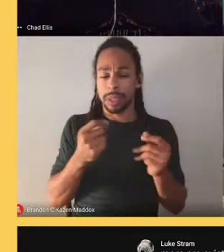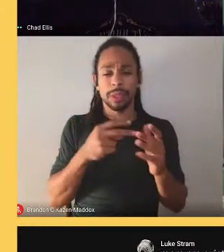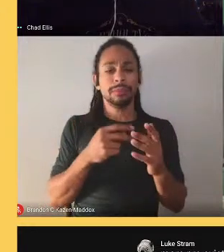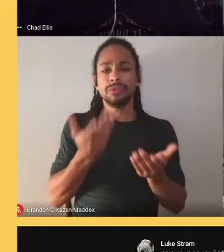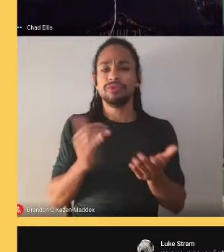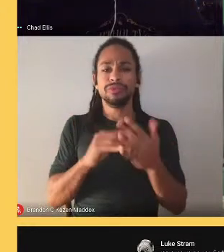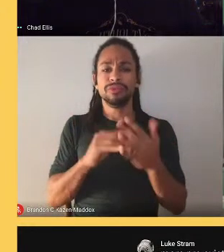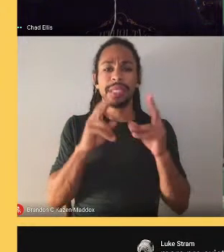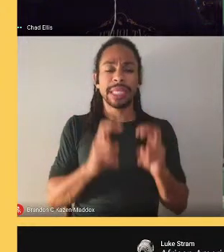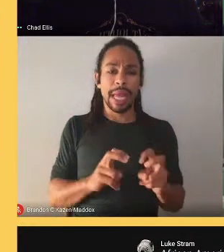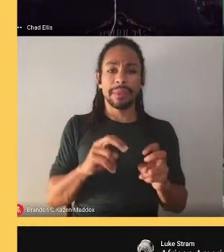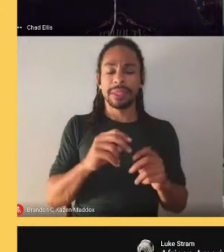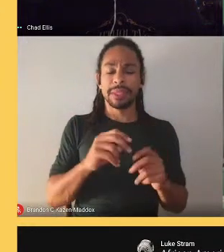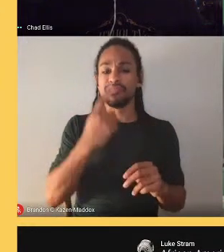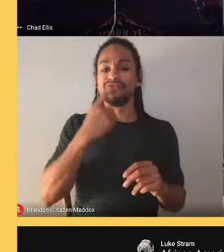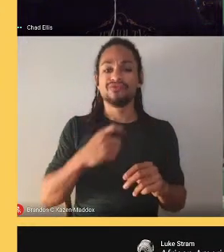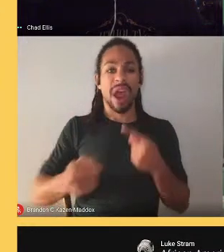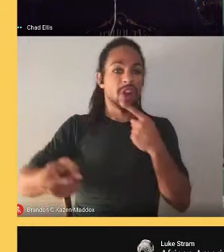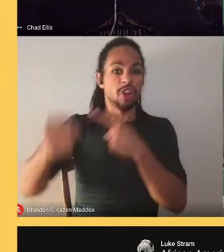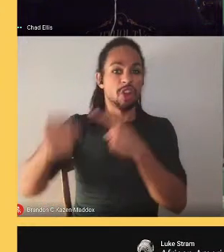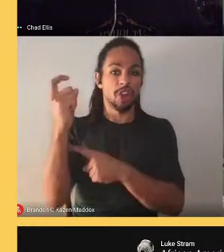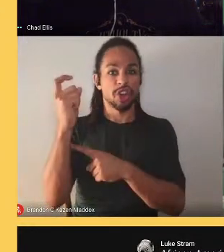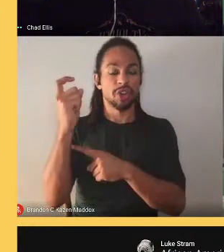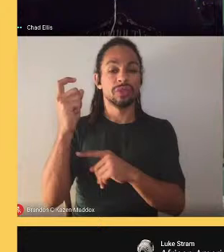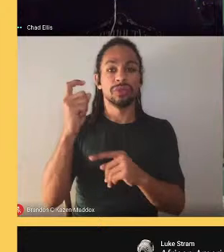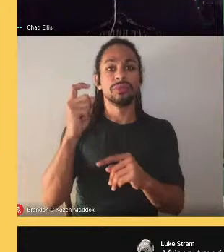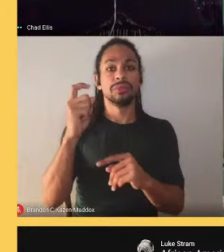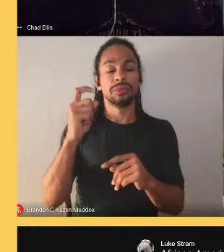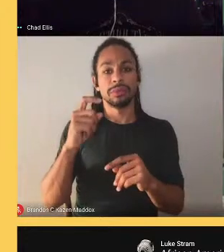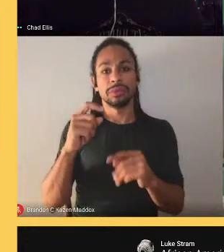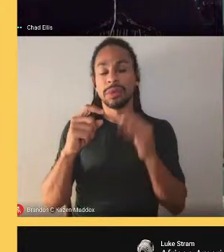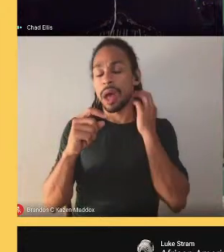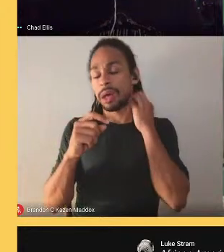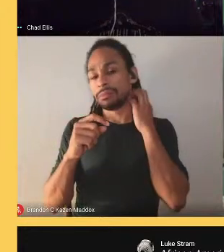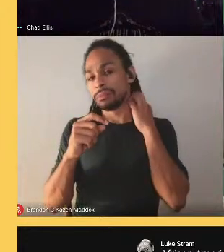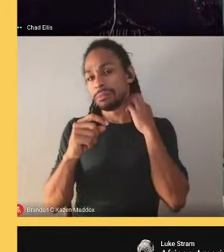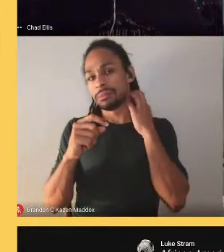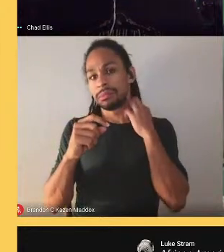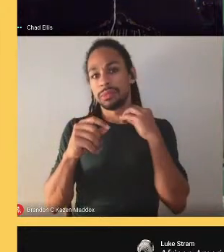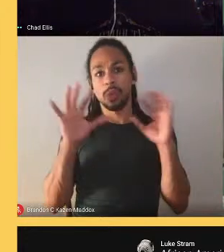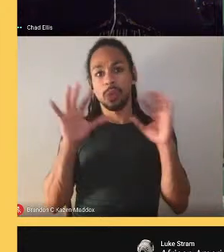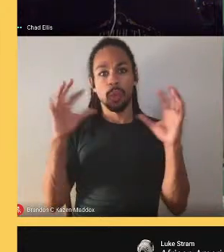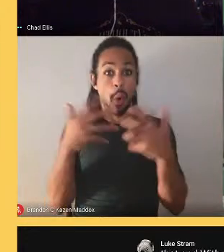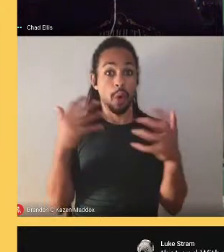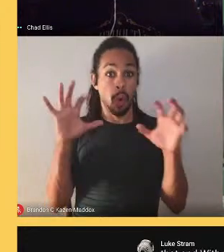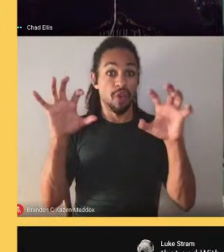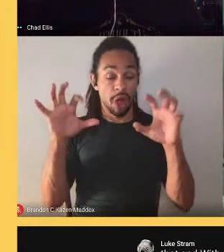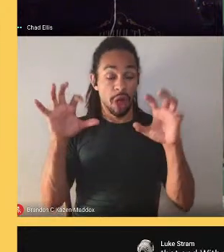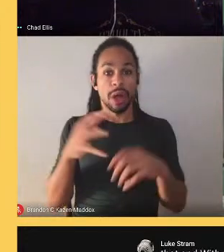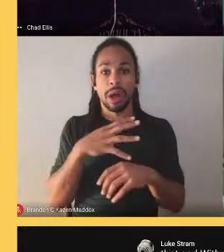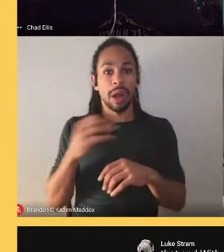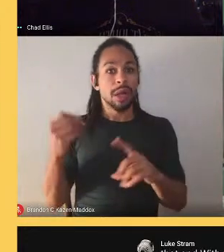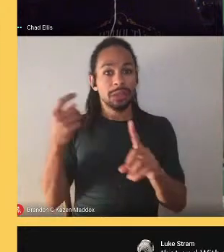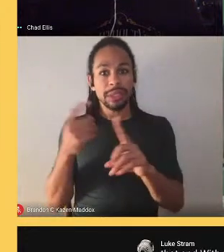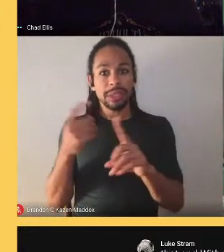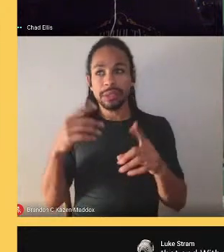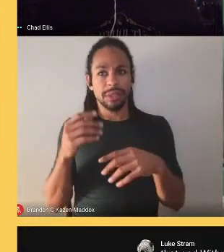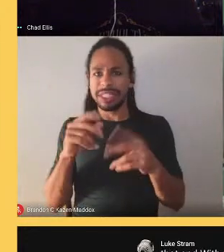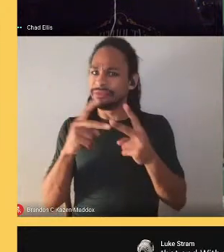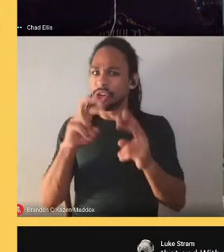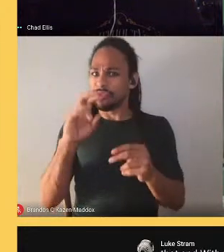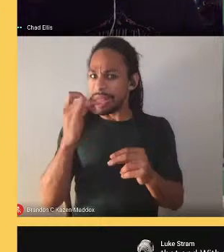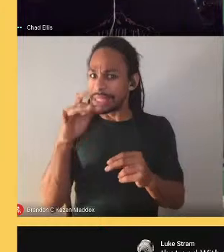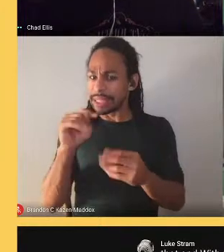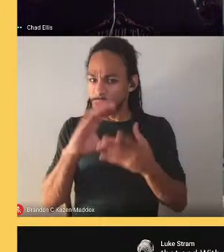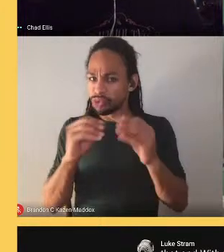of Lovecraft's most racist stories, mm-hmm. where he's just absolutely terrible about immigrants. And you know, you've got,